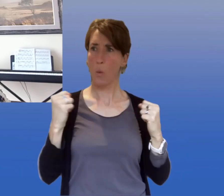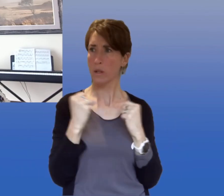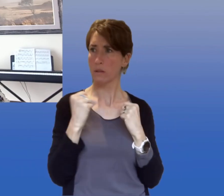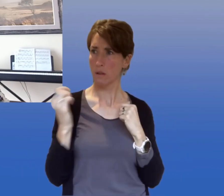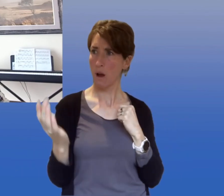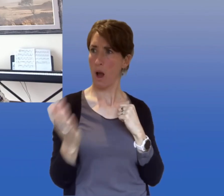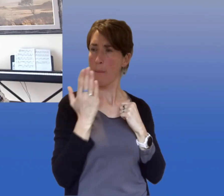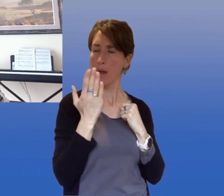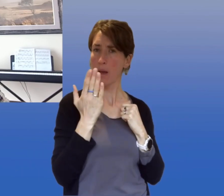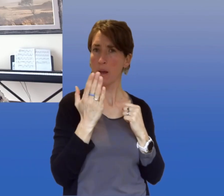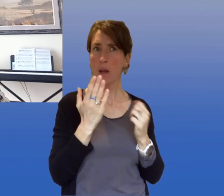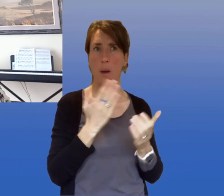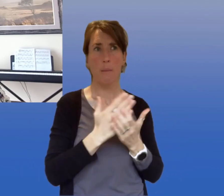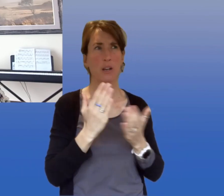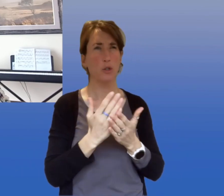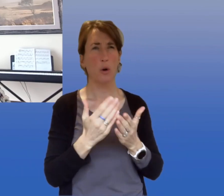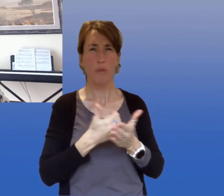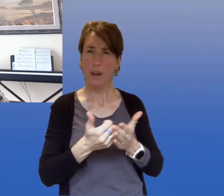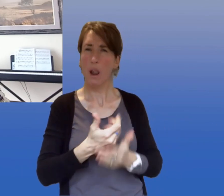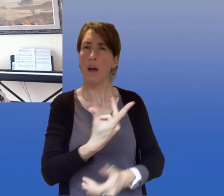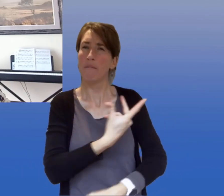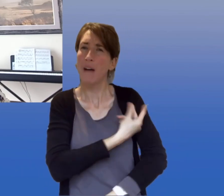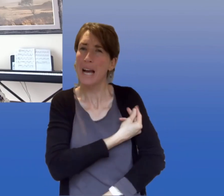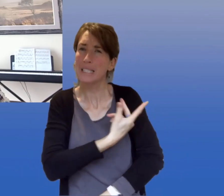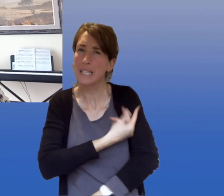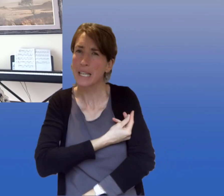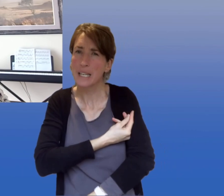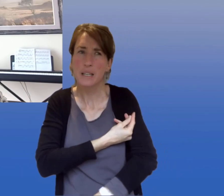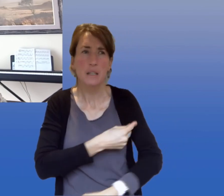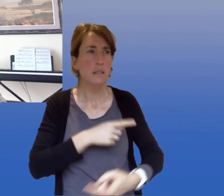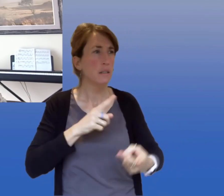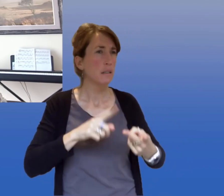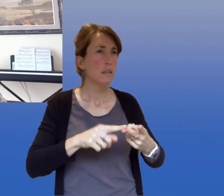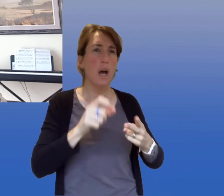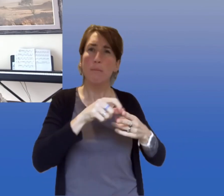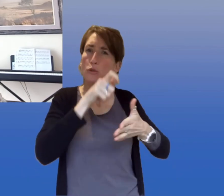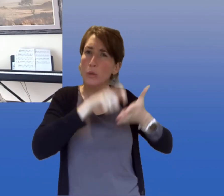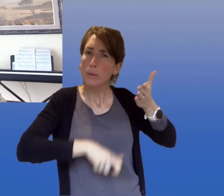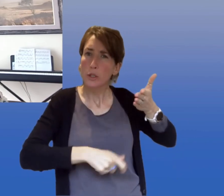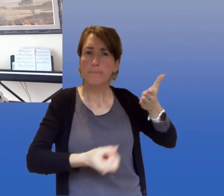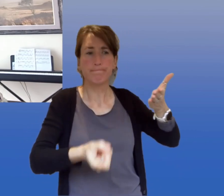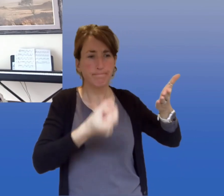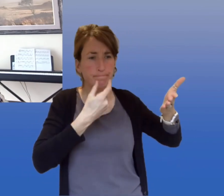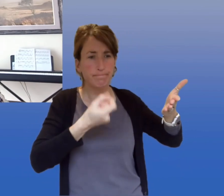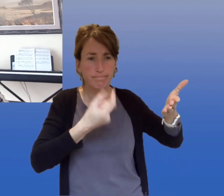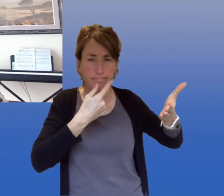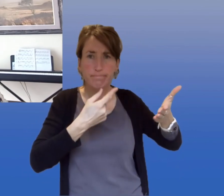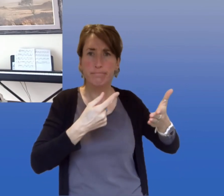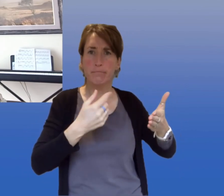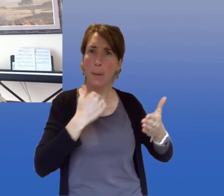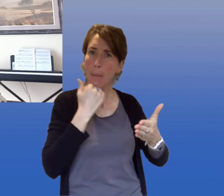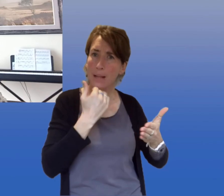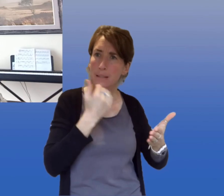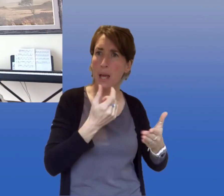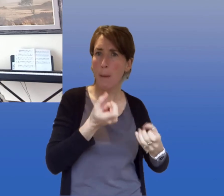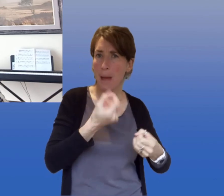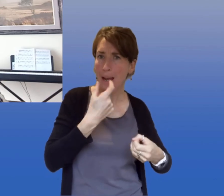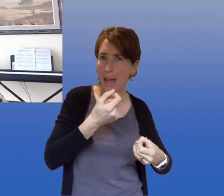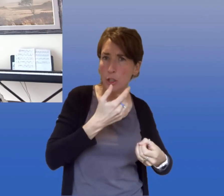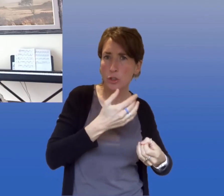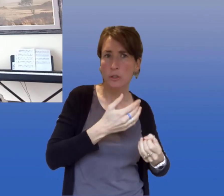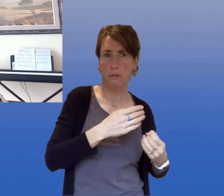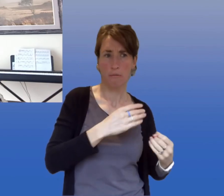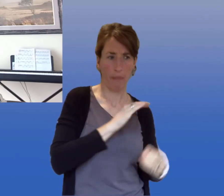and in our neighbourhoods to make sure that we are as ready for the challenges of winter as we can be, keeping up to date with vaccines, keeping up to